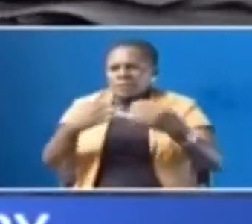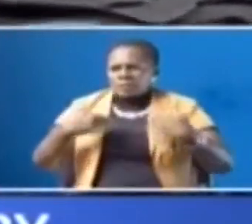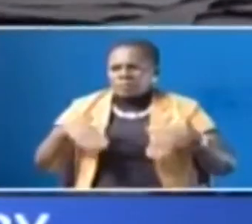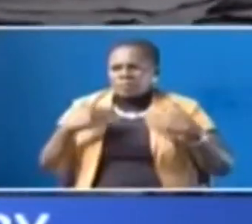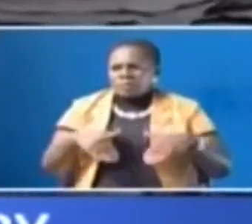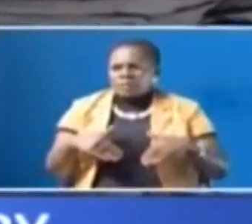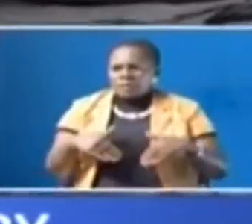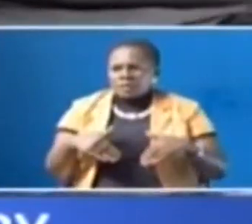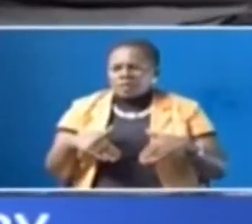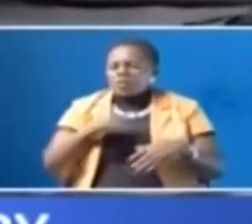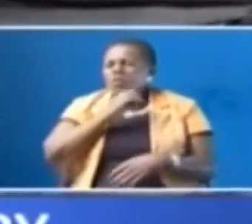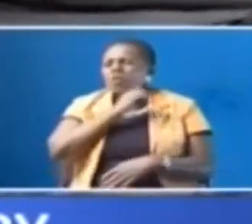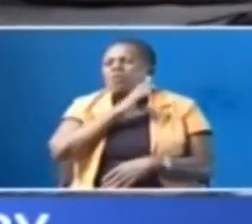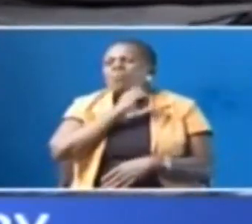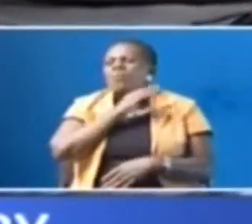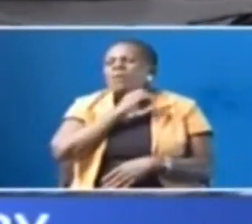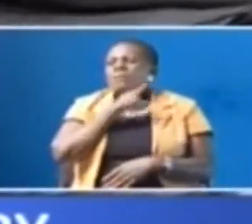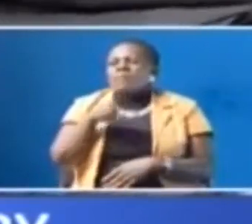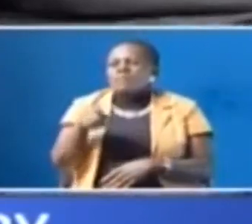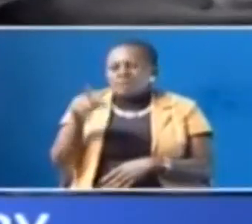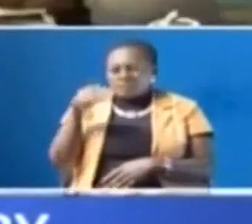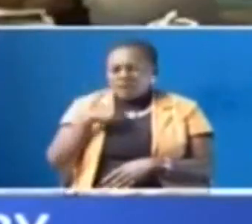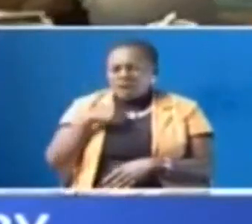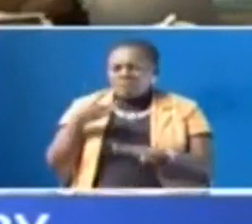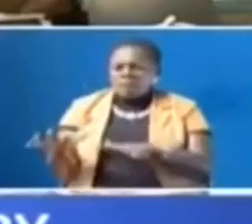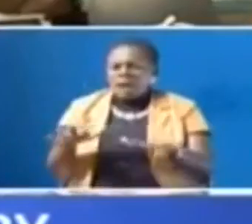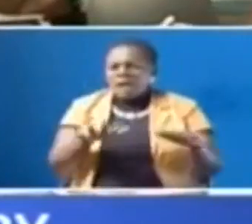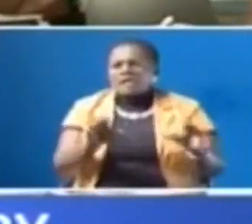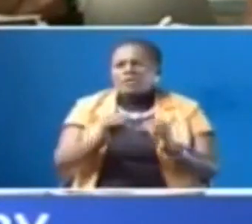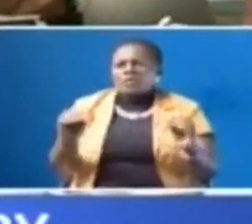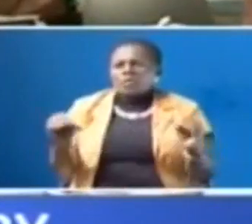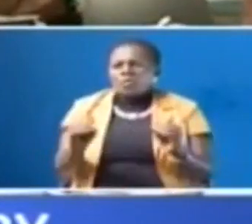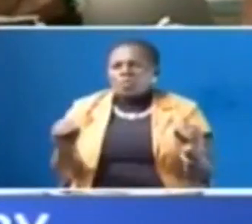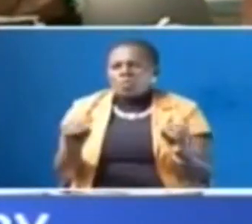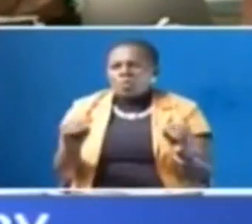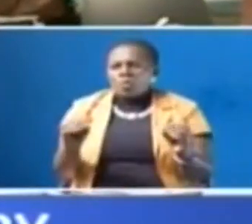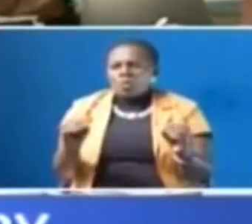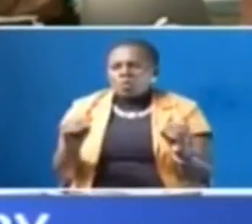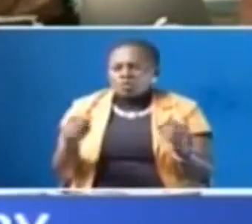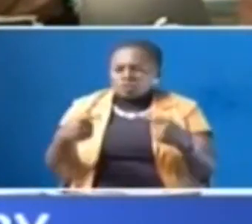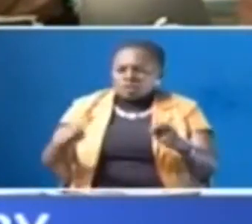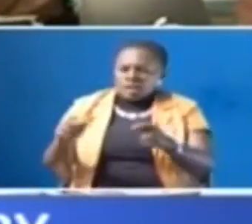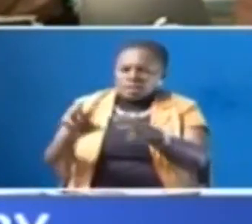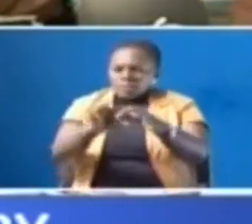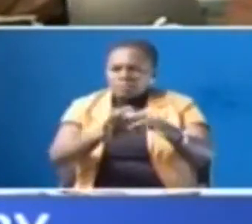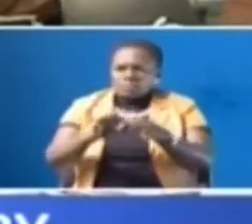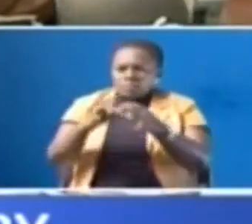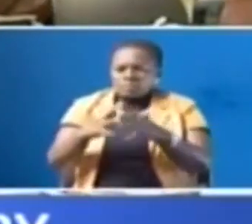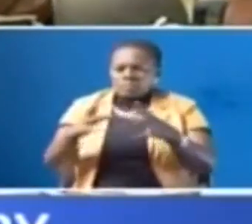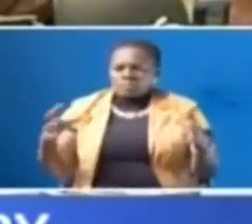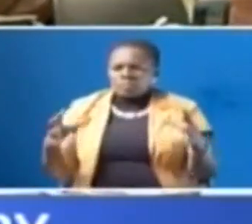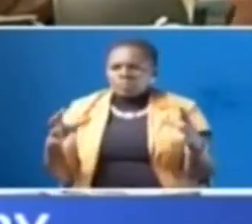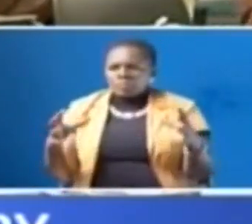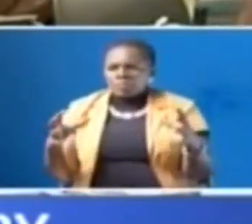are complaining that they are lacking local market for their raw skins to strike collaborations to expand their access